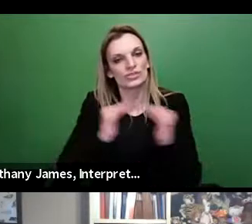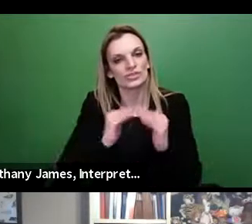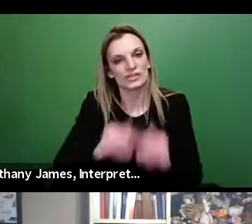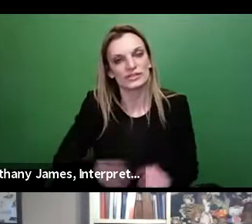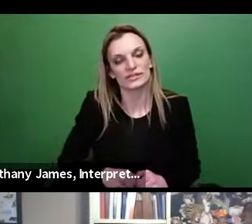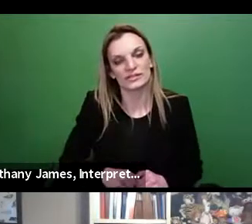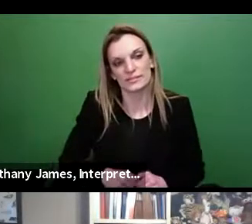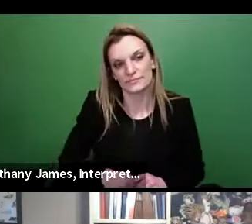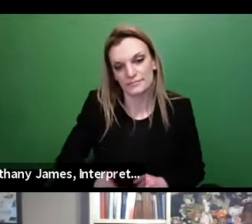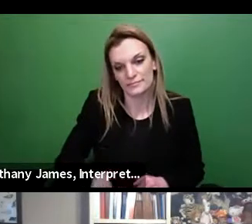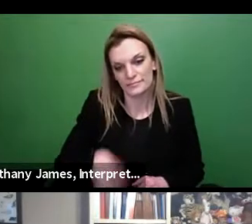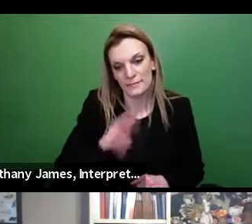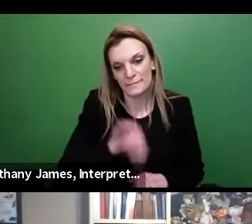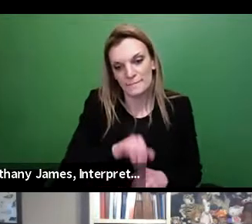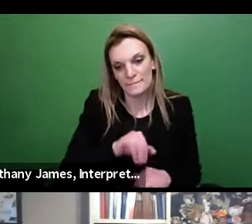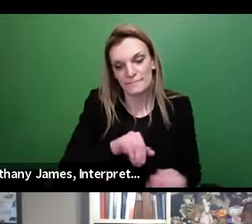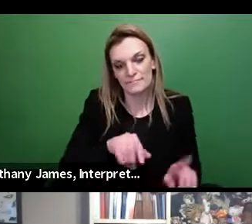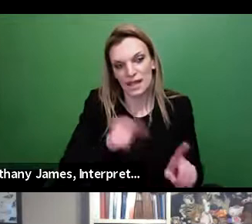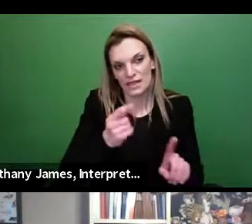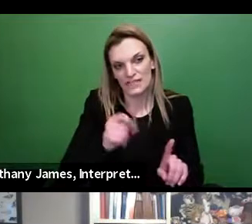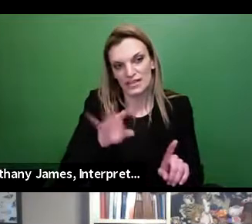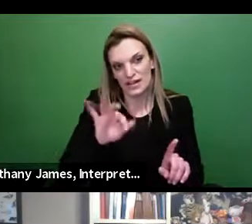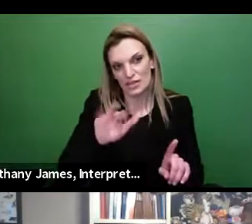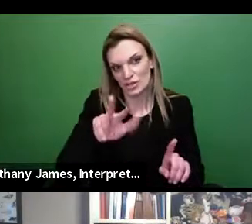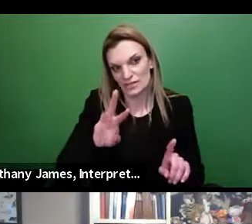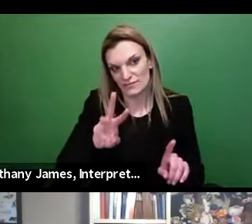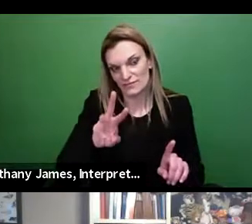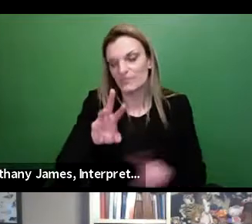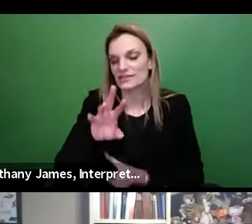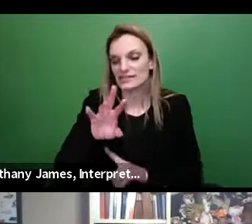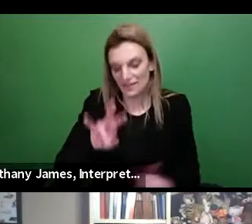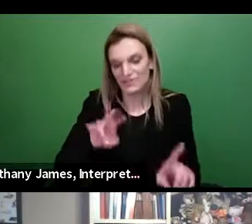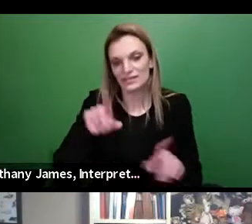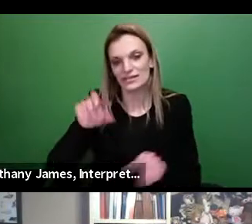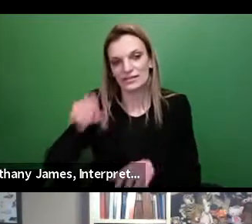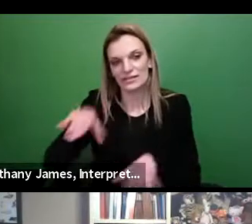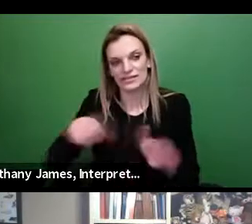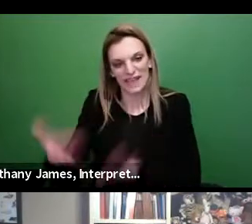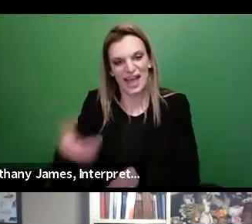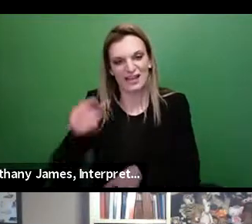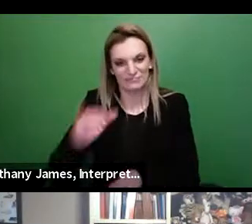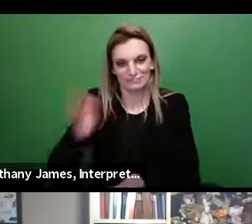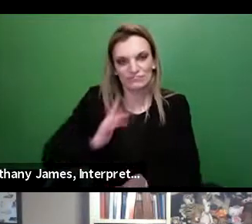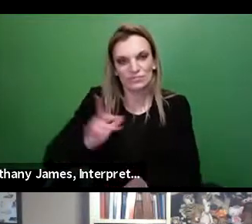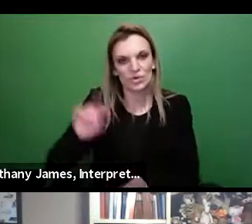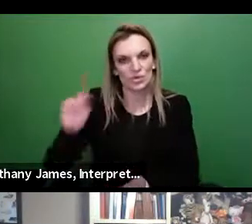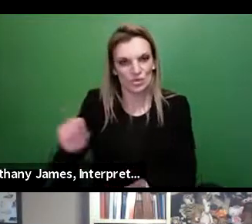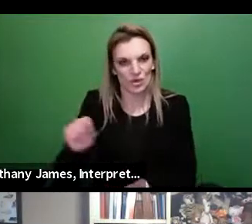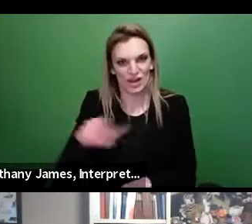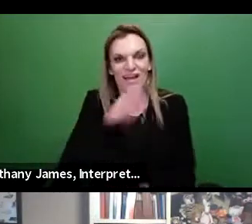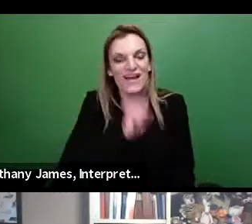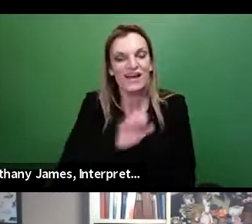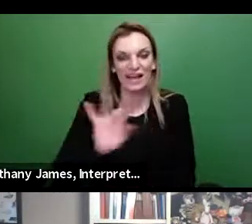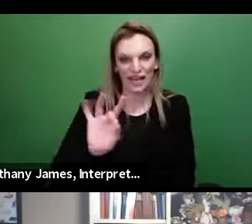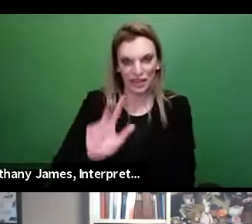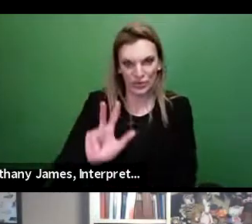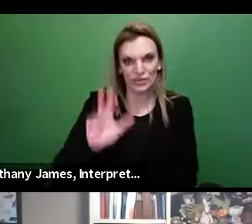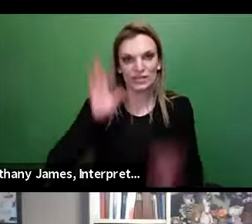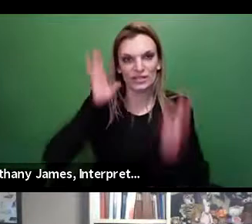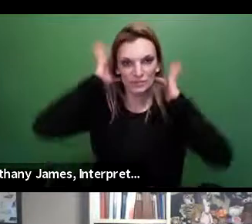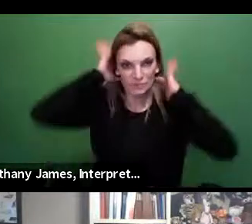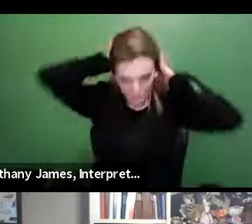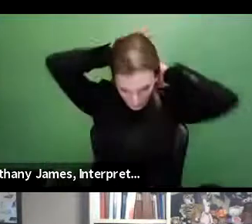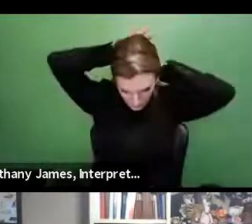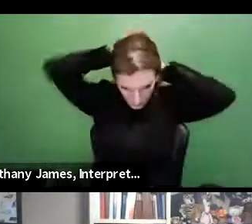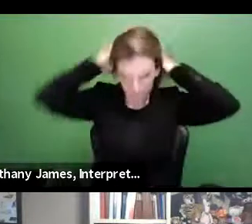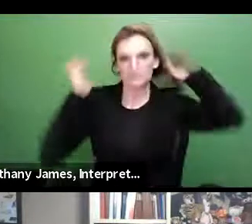11, 1937, and died on November 10, 2020, at the age of 83. While the dates